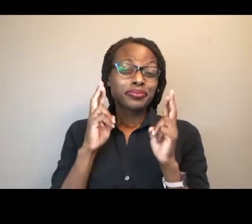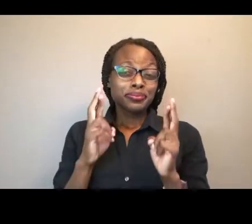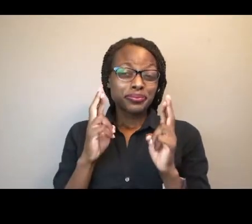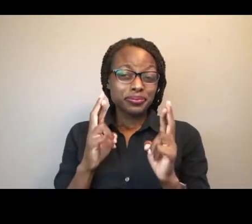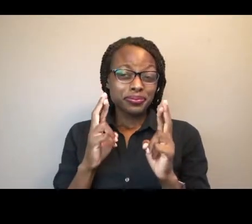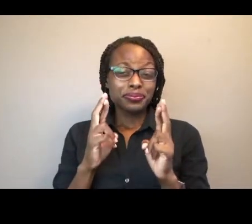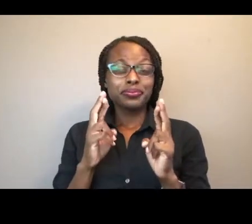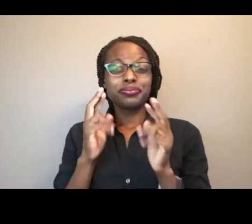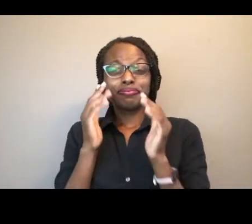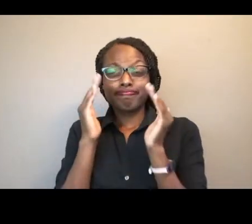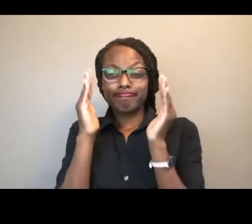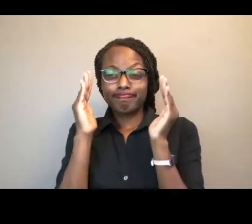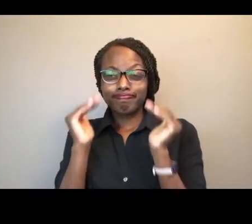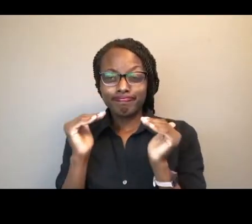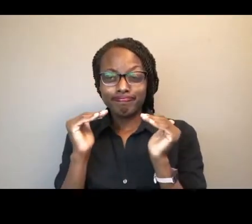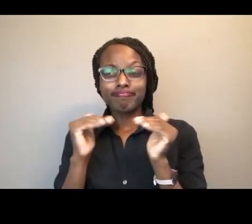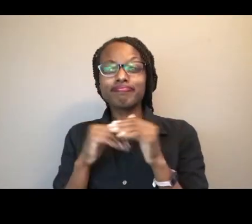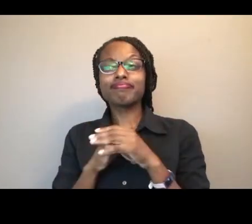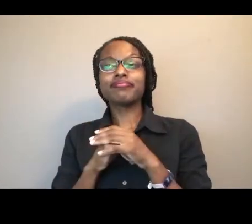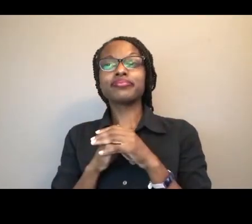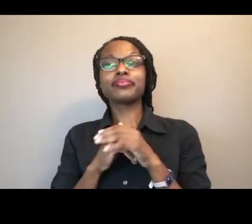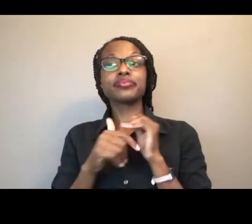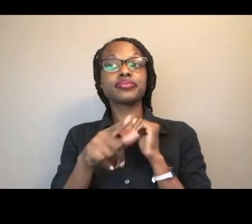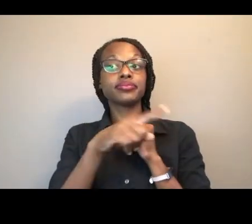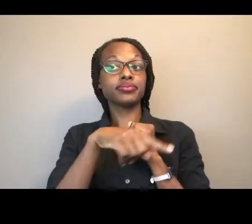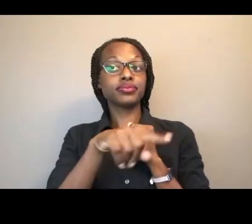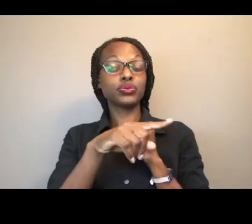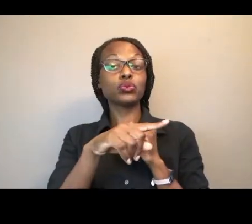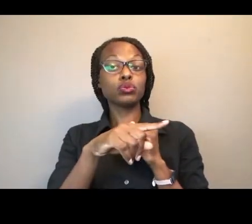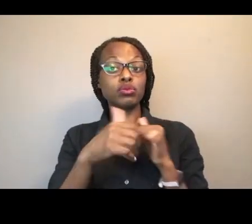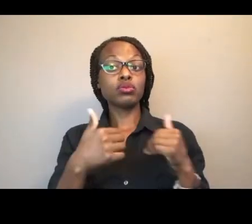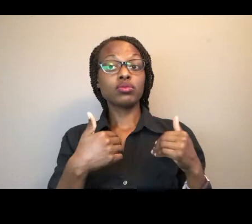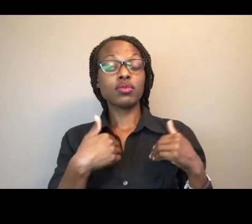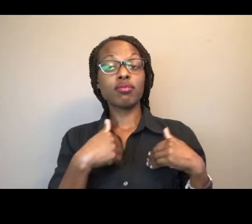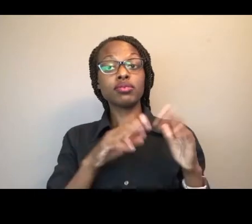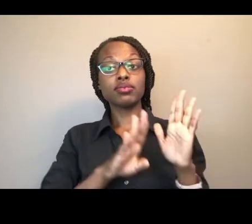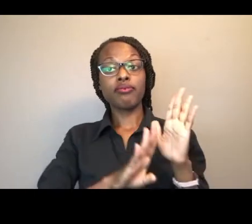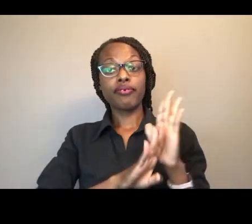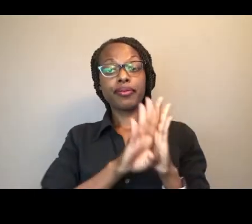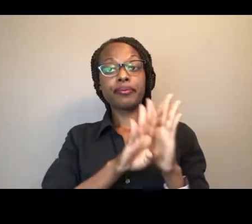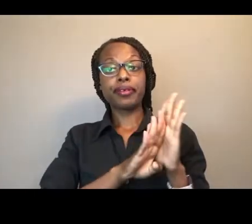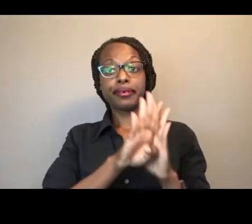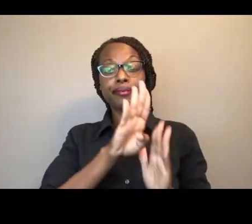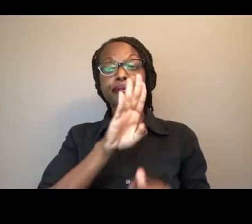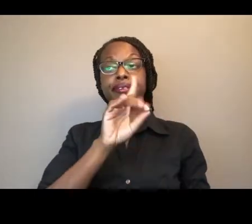hoping that the people who are developing